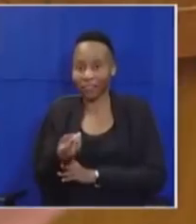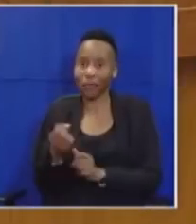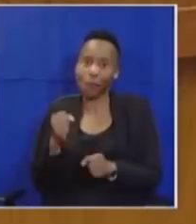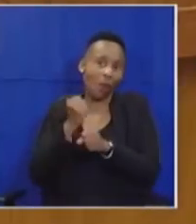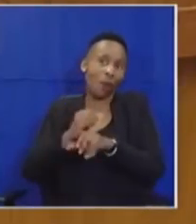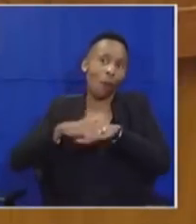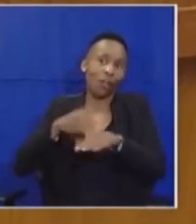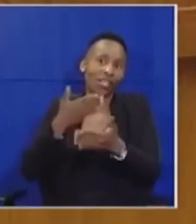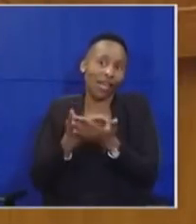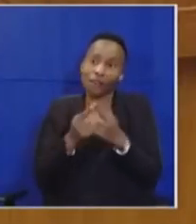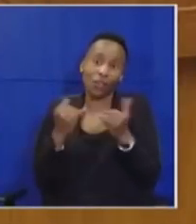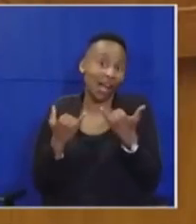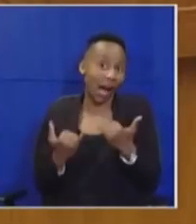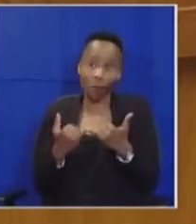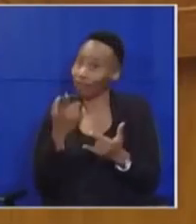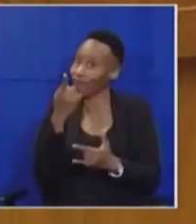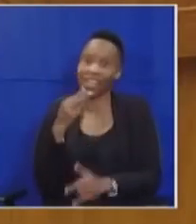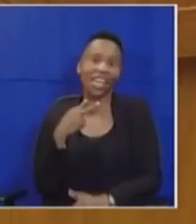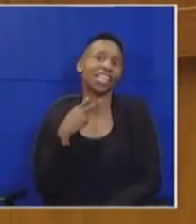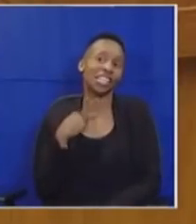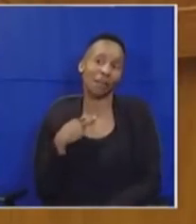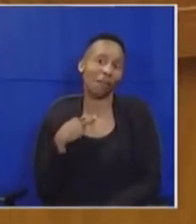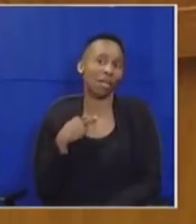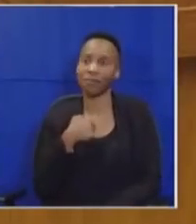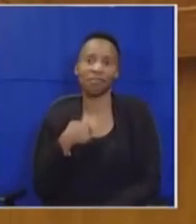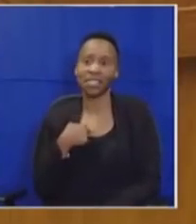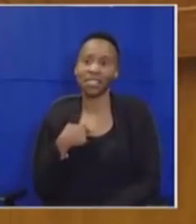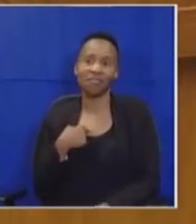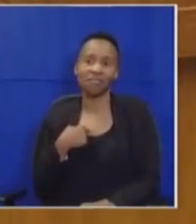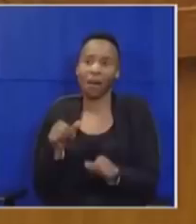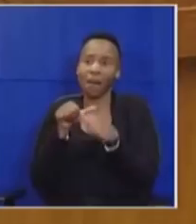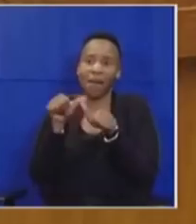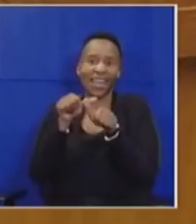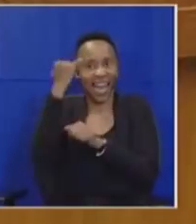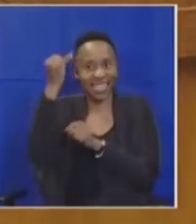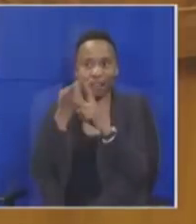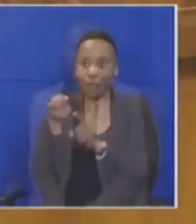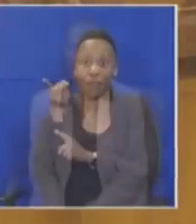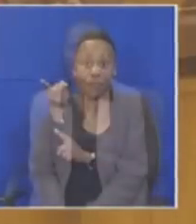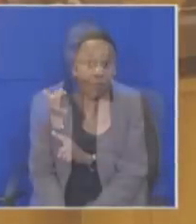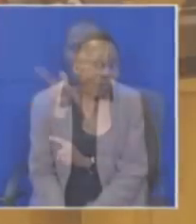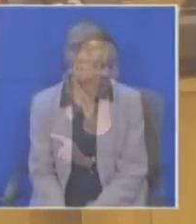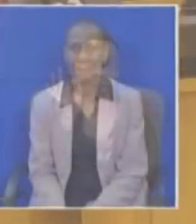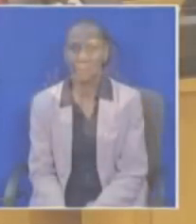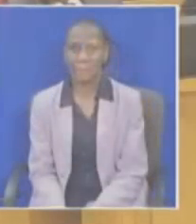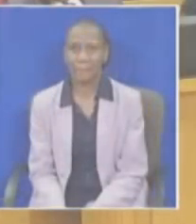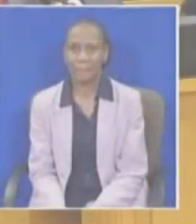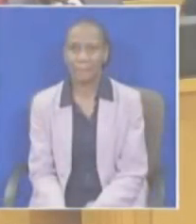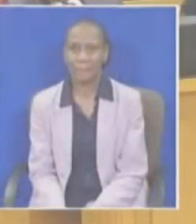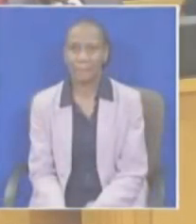have disappointed me. I have not heard any better idea from you. Thank you very much, Honorable Speaker.